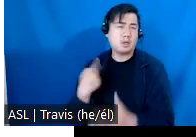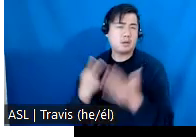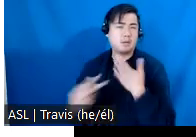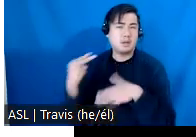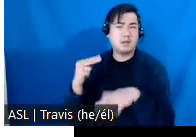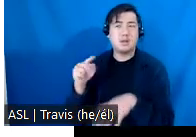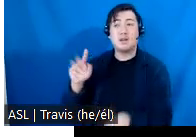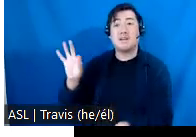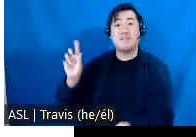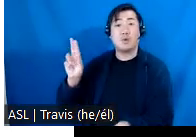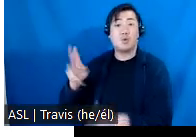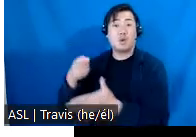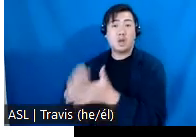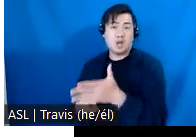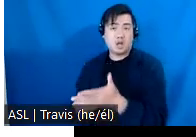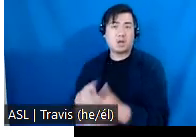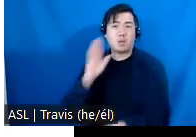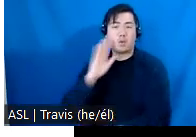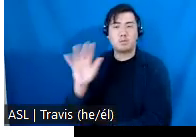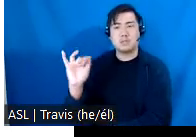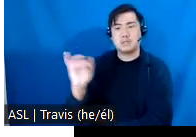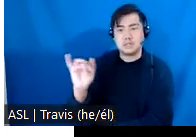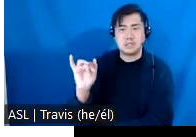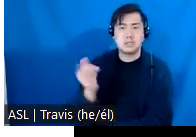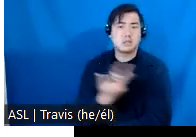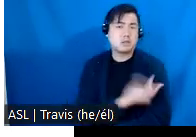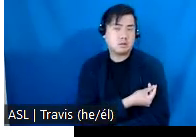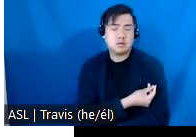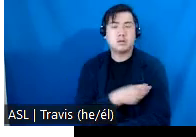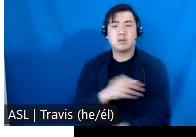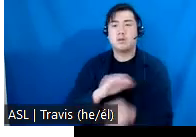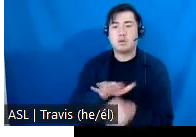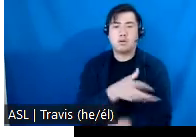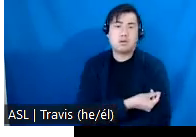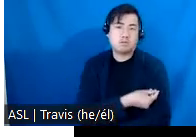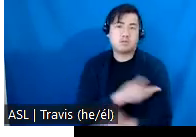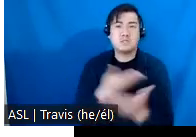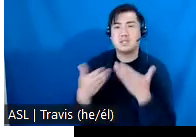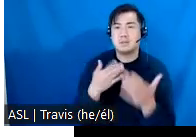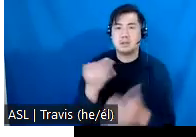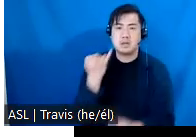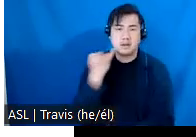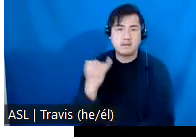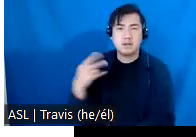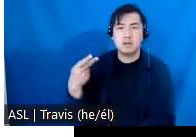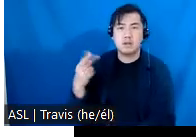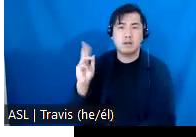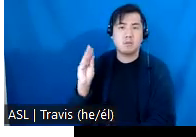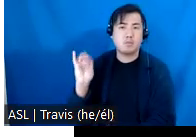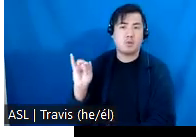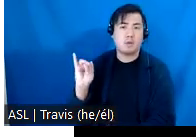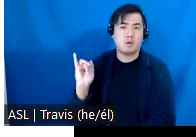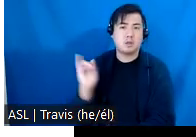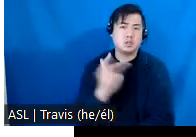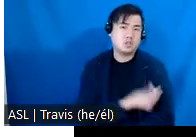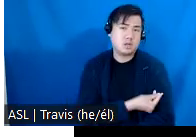to be the same cost for a COVID-19 vaccine, whether it be a primary series or a booster. So although we don't know